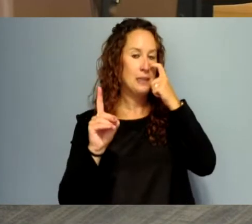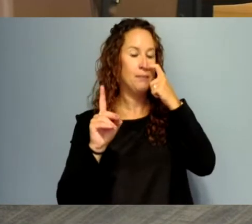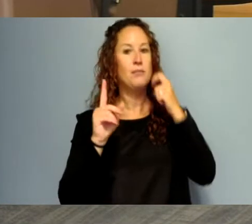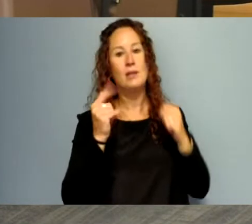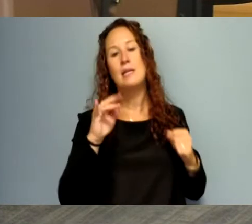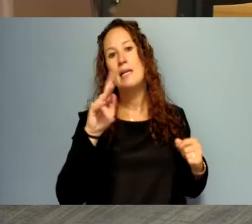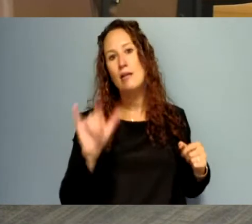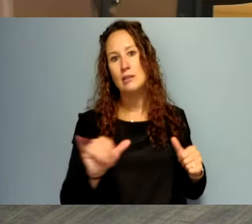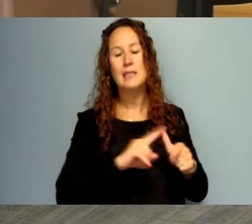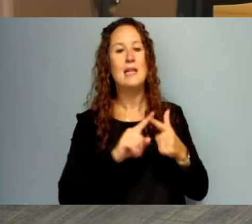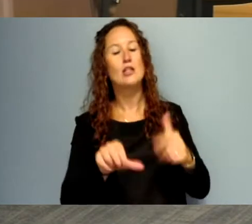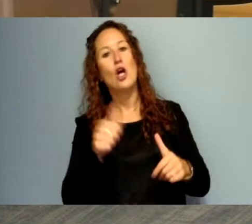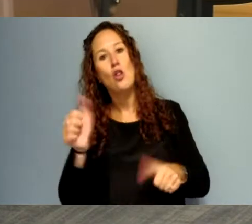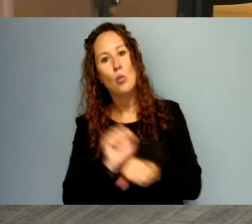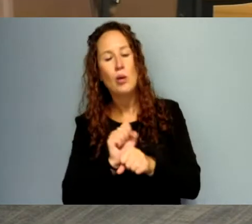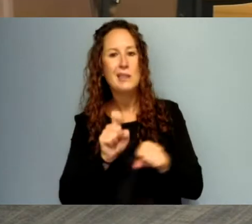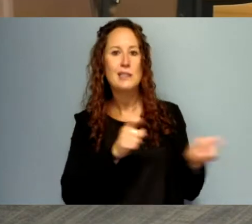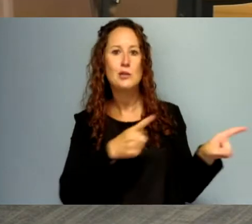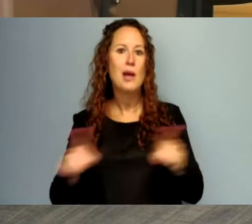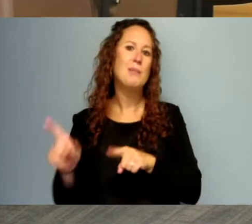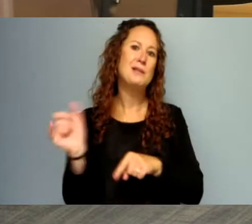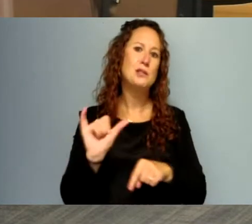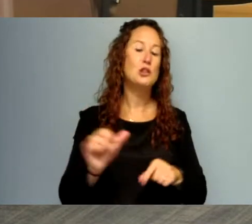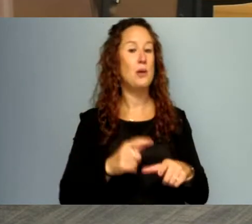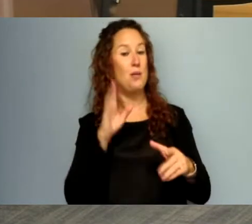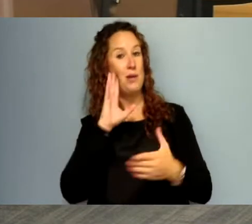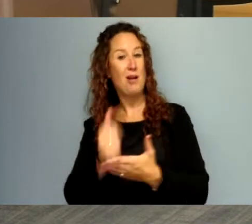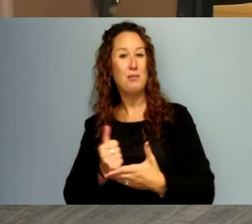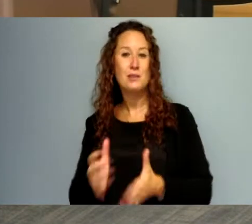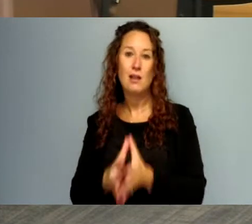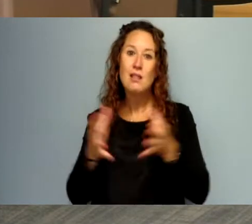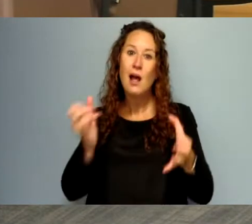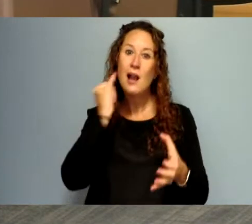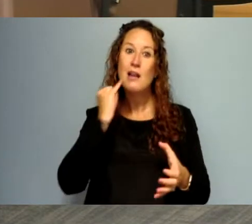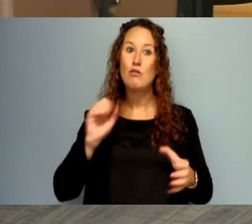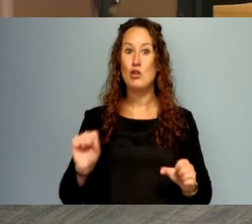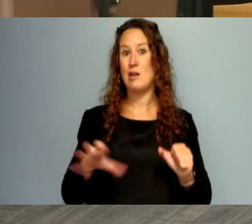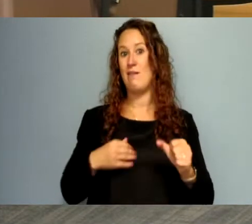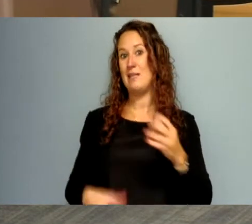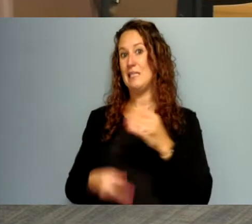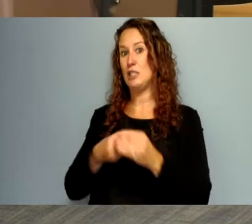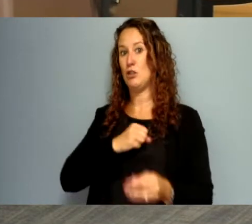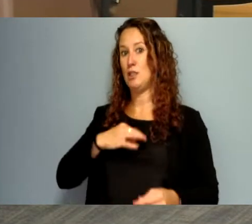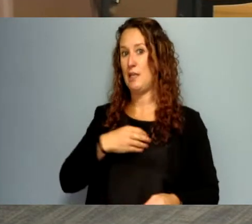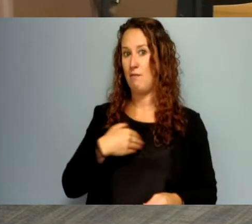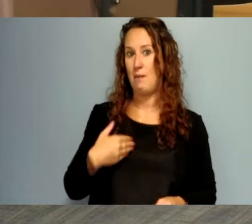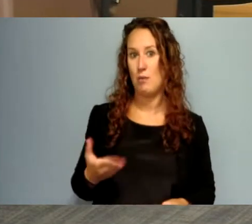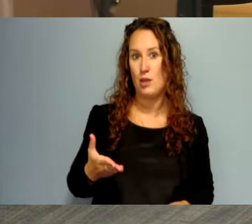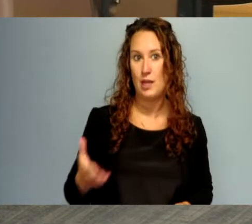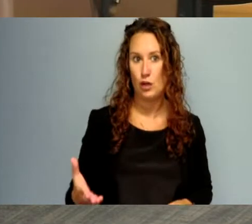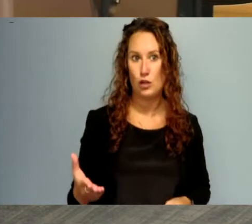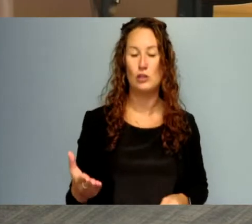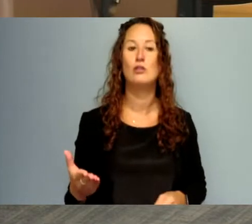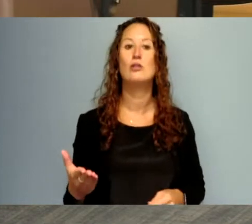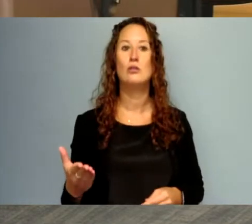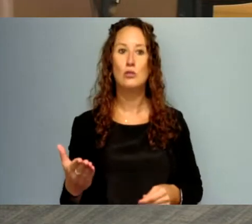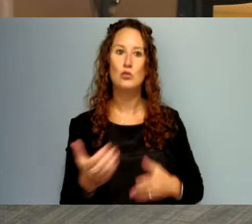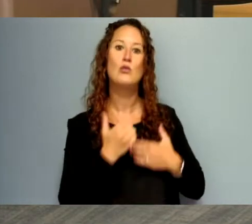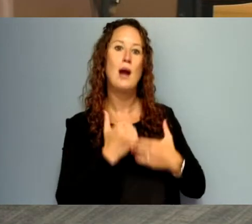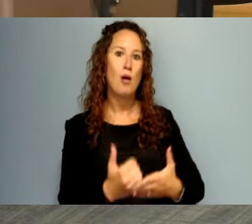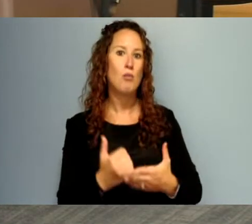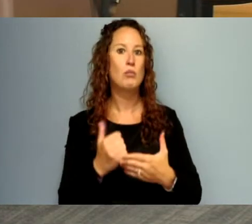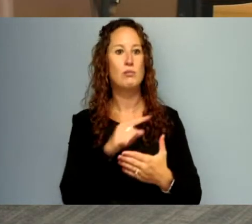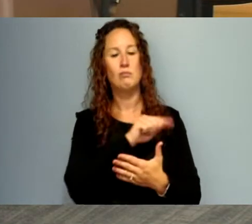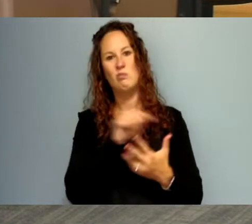needs to be done with that. It would help us greatly if we could have an additional staff member to help with